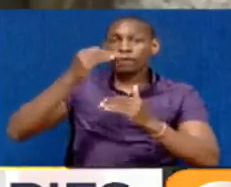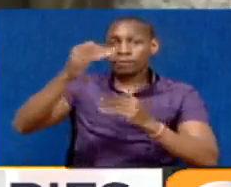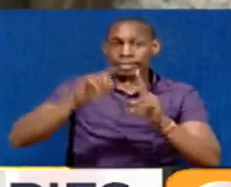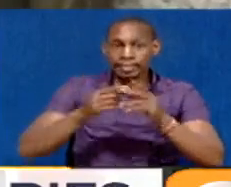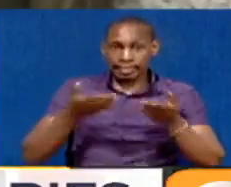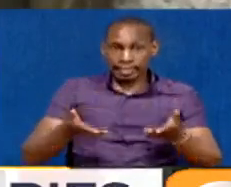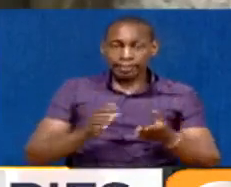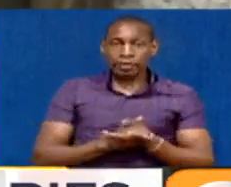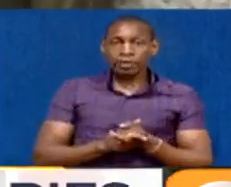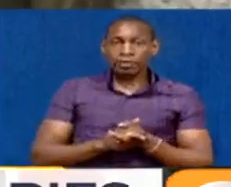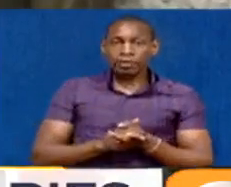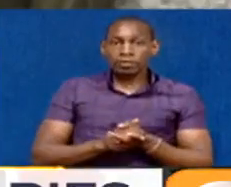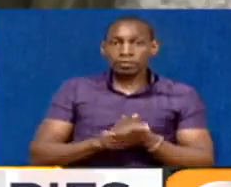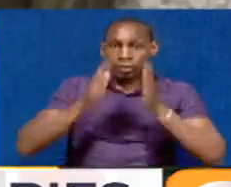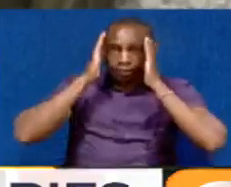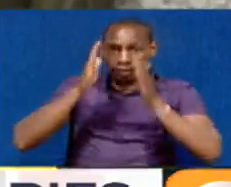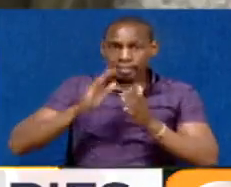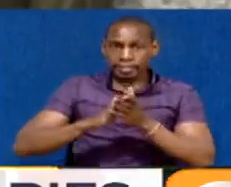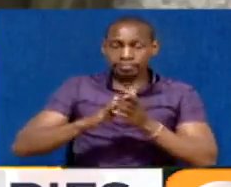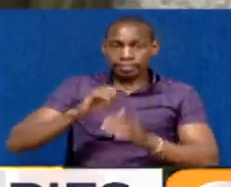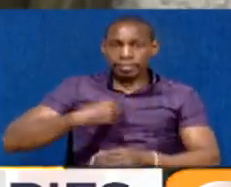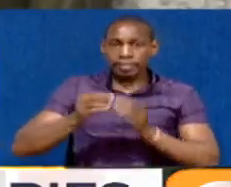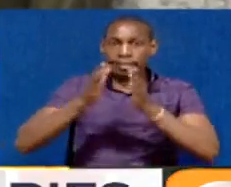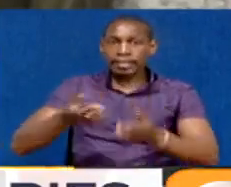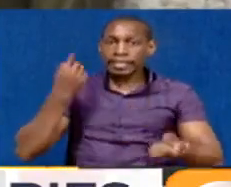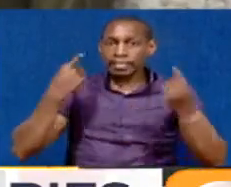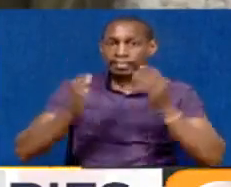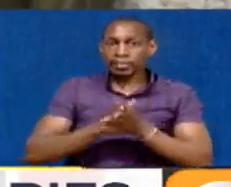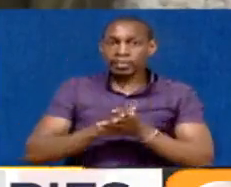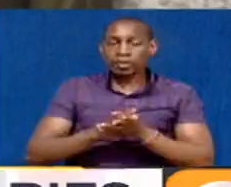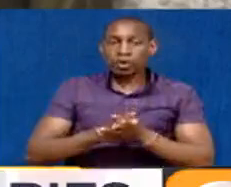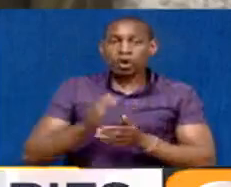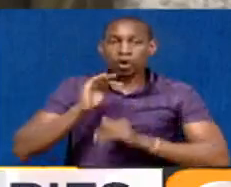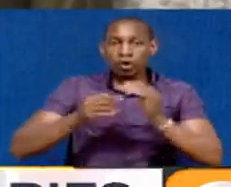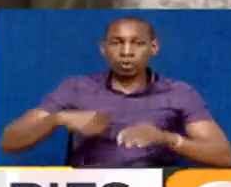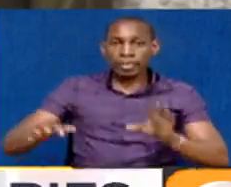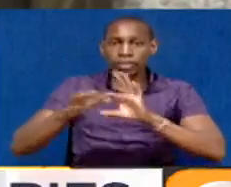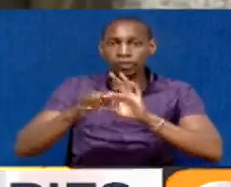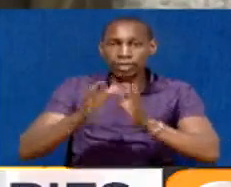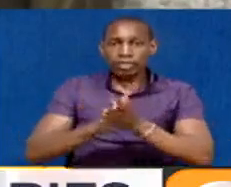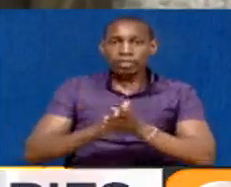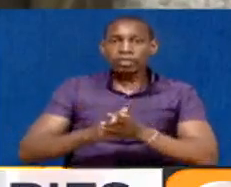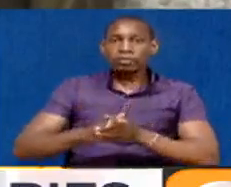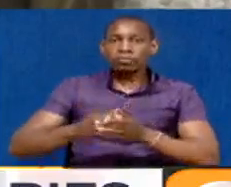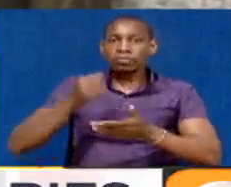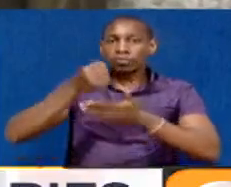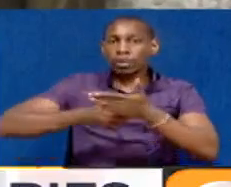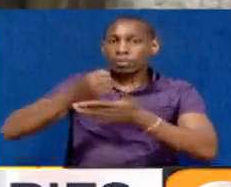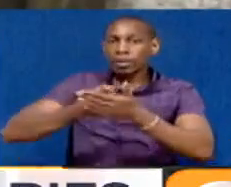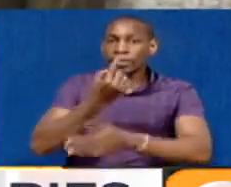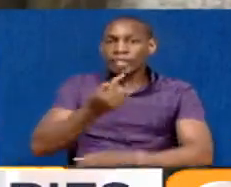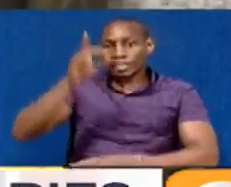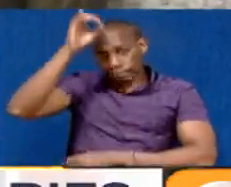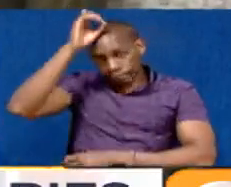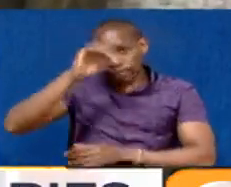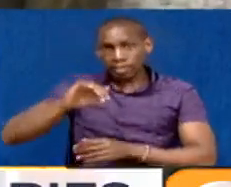here, we commit ourselves as leaders of Kericho that the united front, we will comb every village in this country.